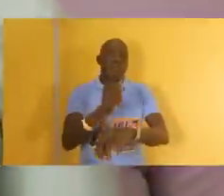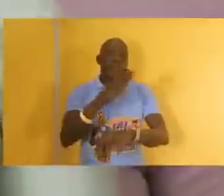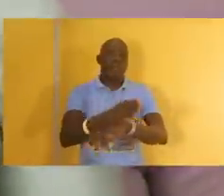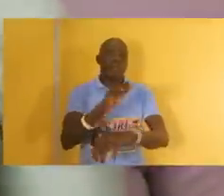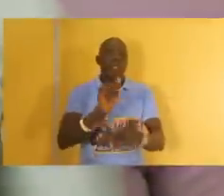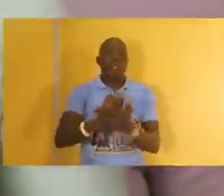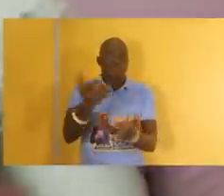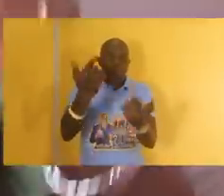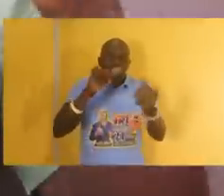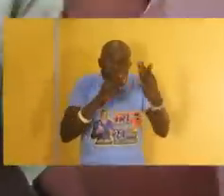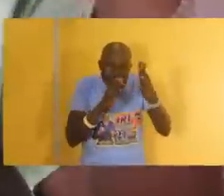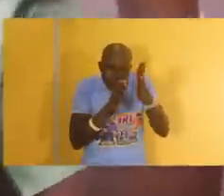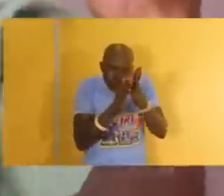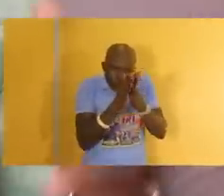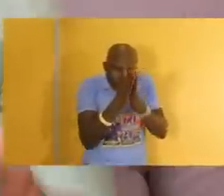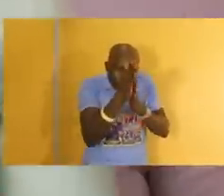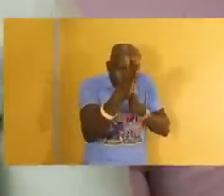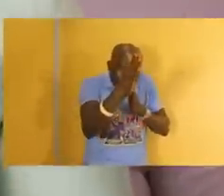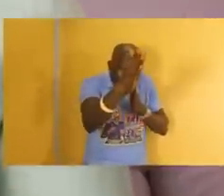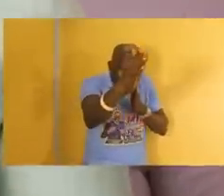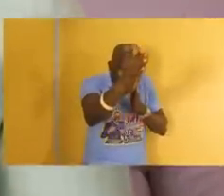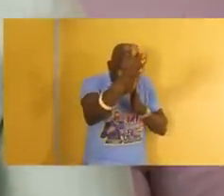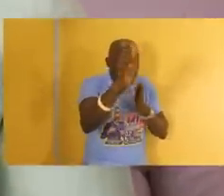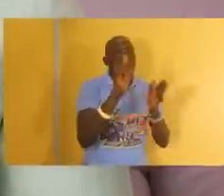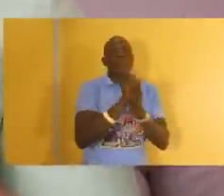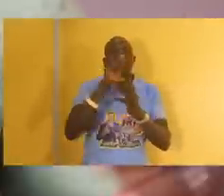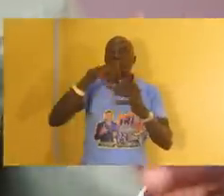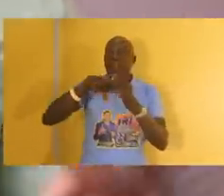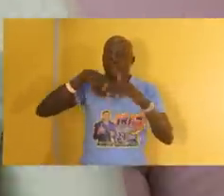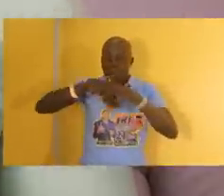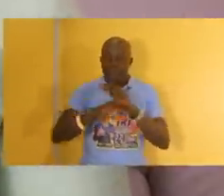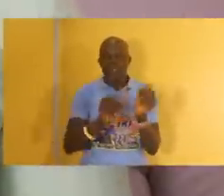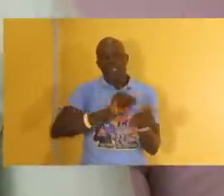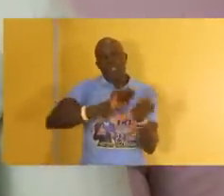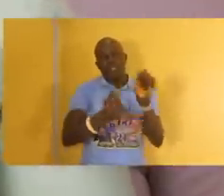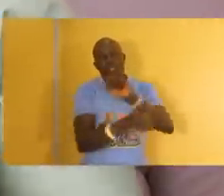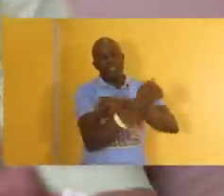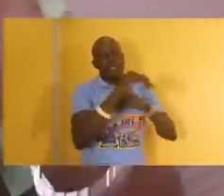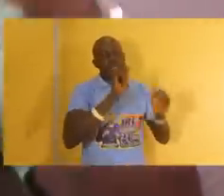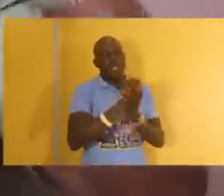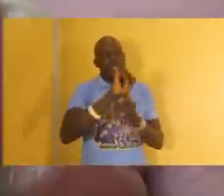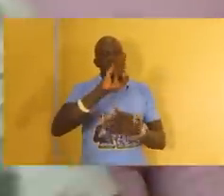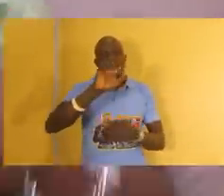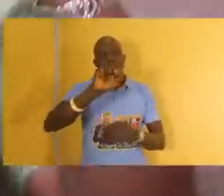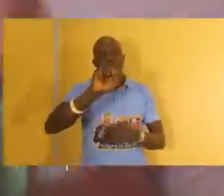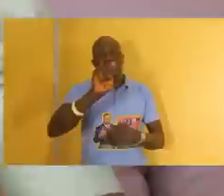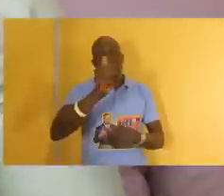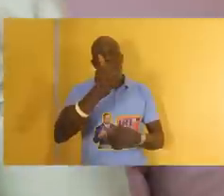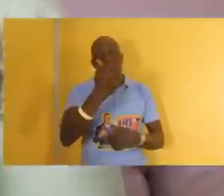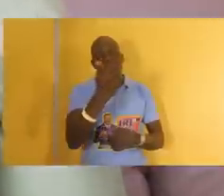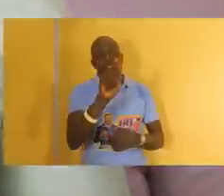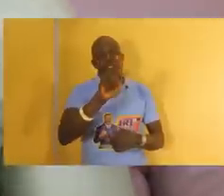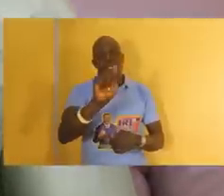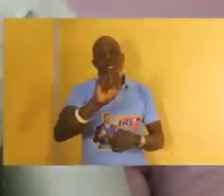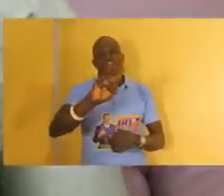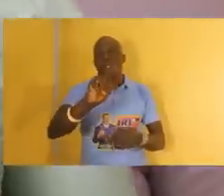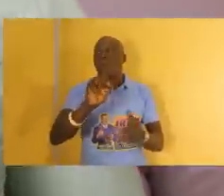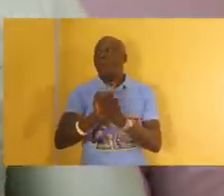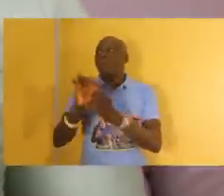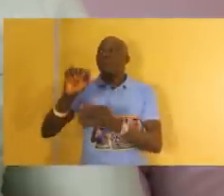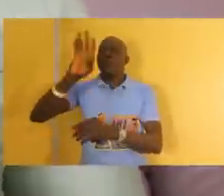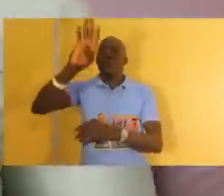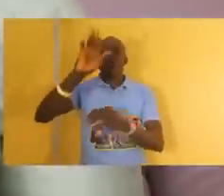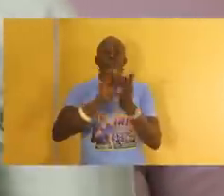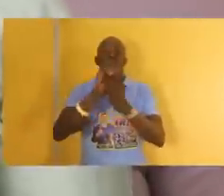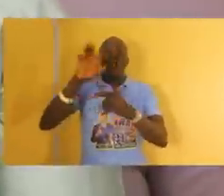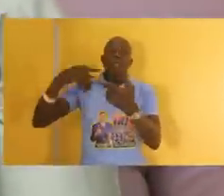Mambo straight. Come straight. To the interchange. Once you get to the interchange. Ni junction Sagam. Ah, Sagam junction. We are driving like 4 minutes. About 4 minutes drive. Lower turn.